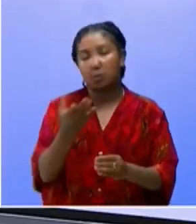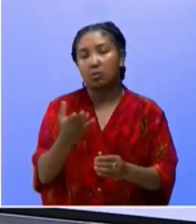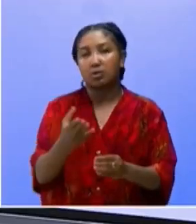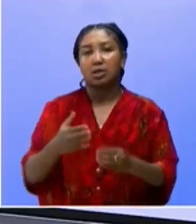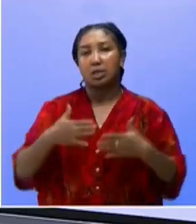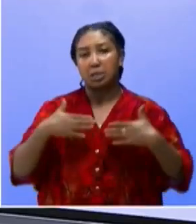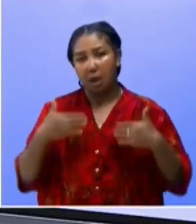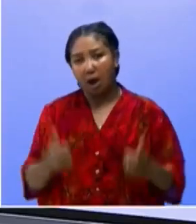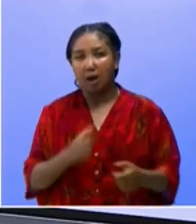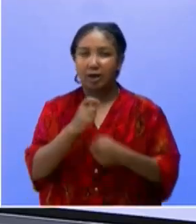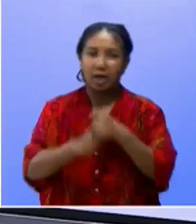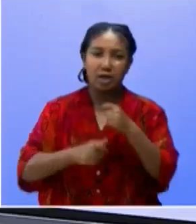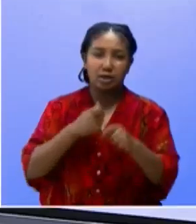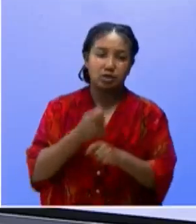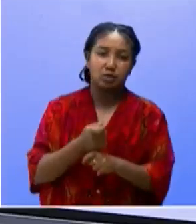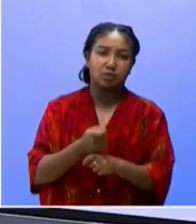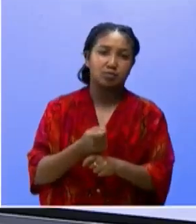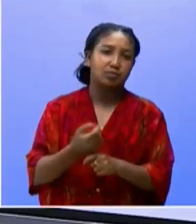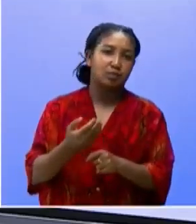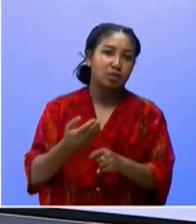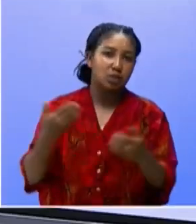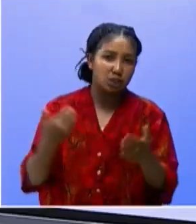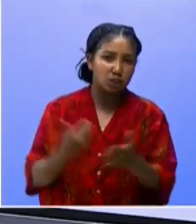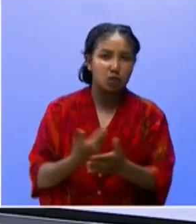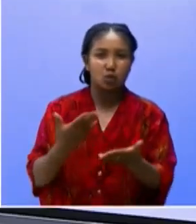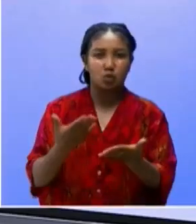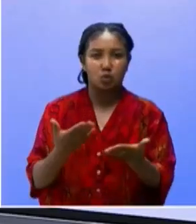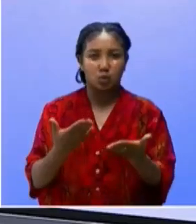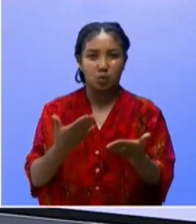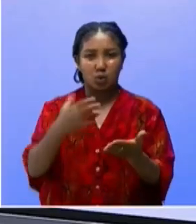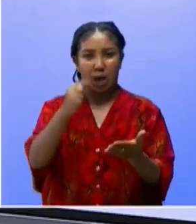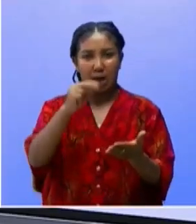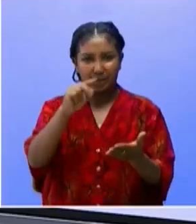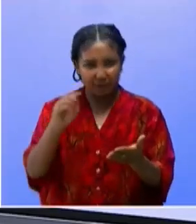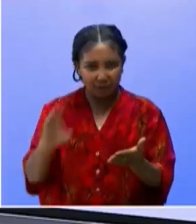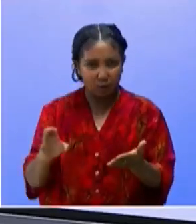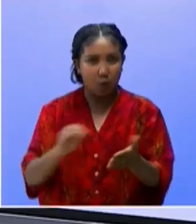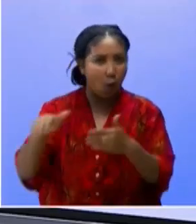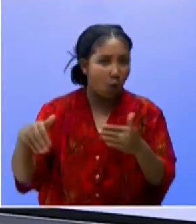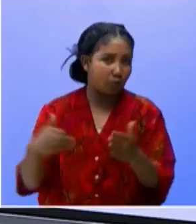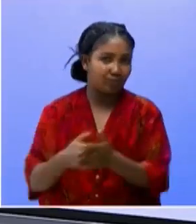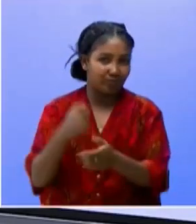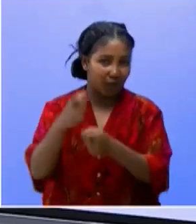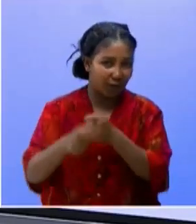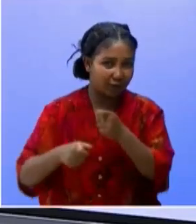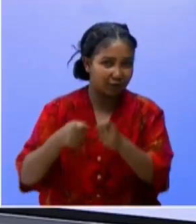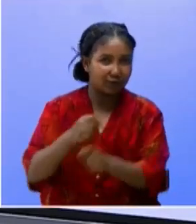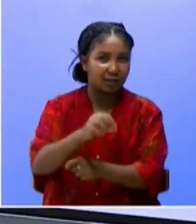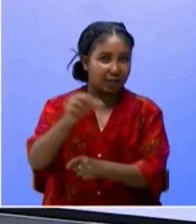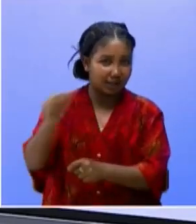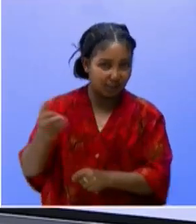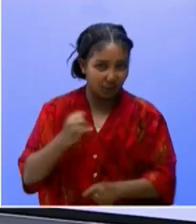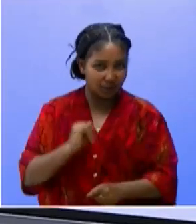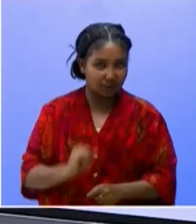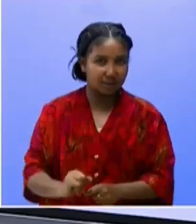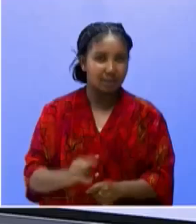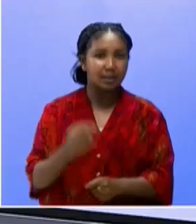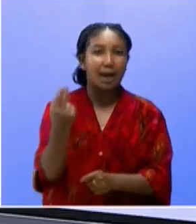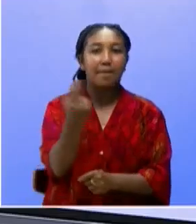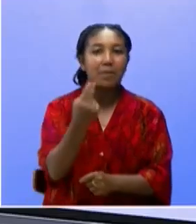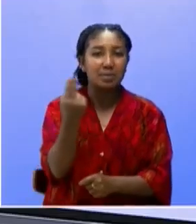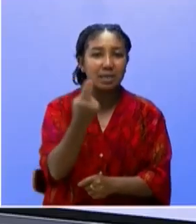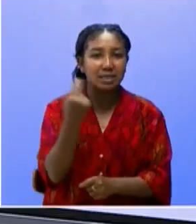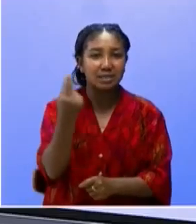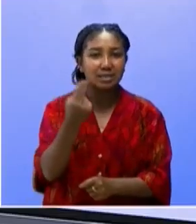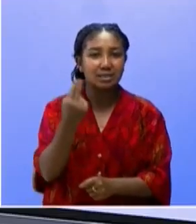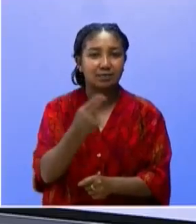old, ancient, new, antique. These are all about the age. The other, purpose,